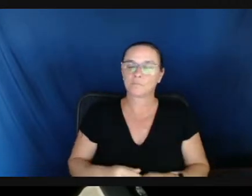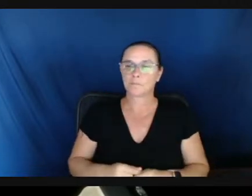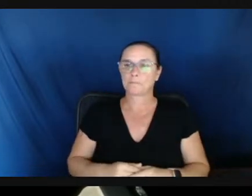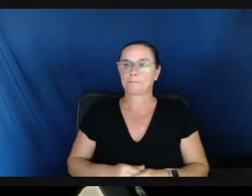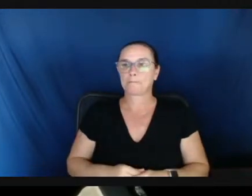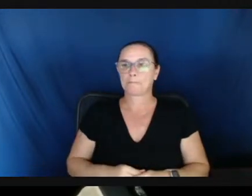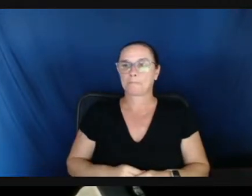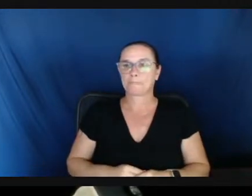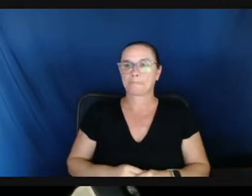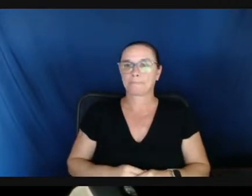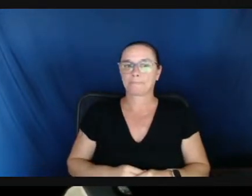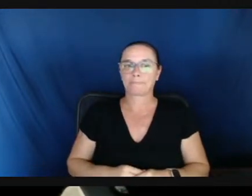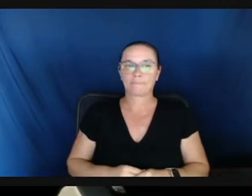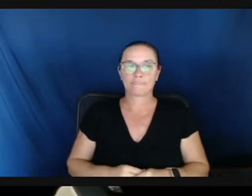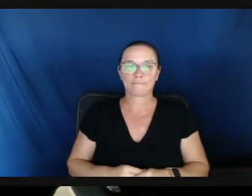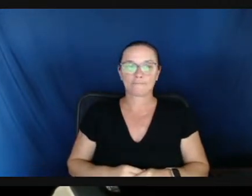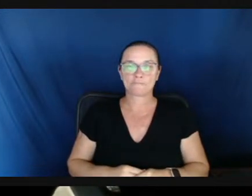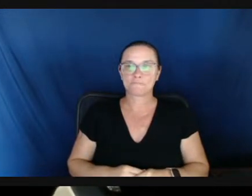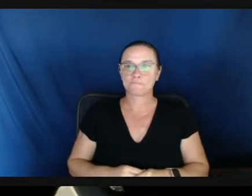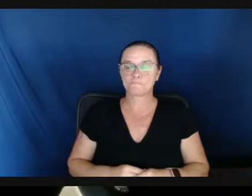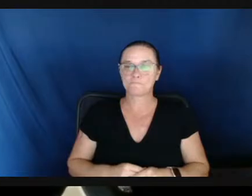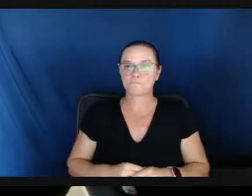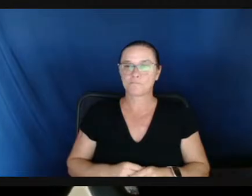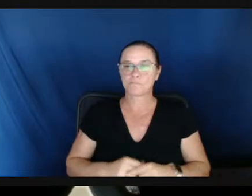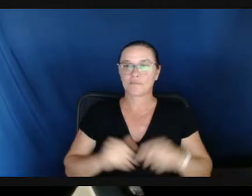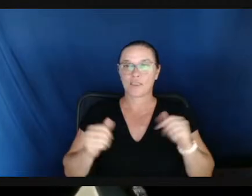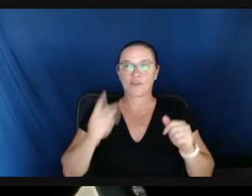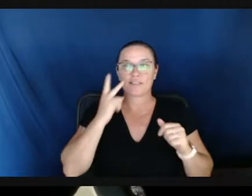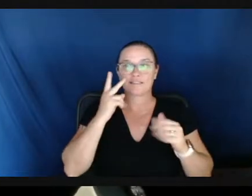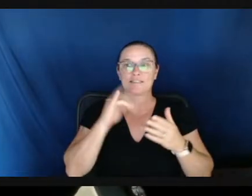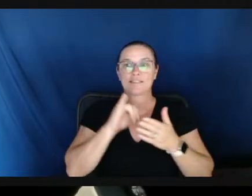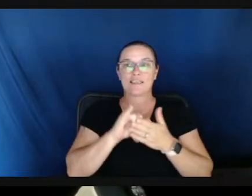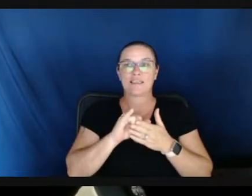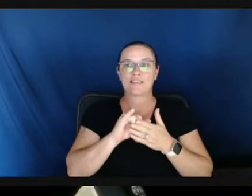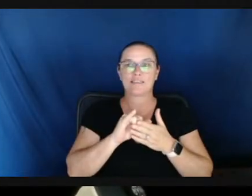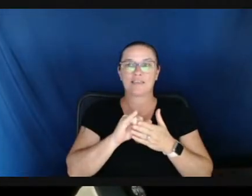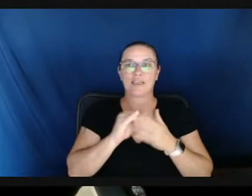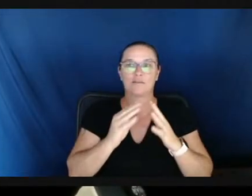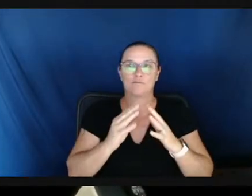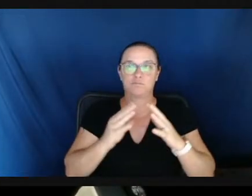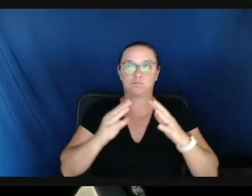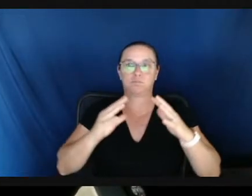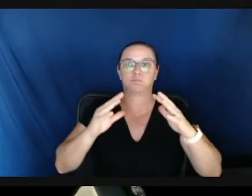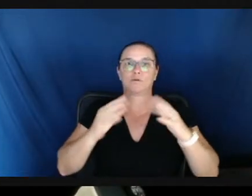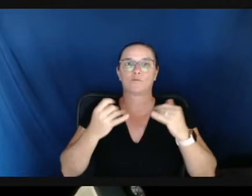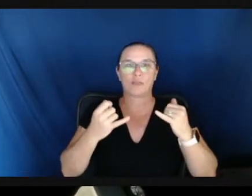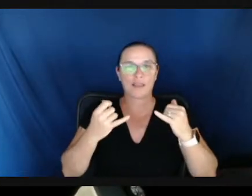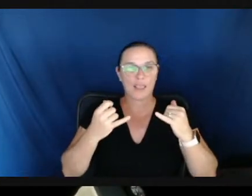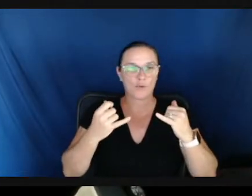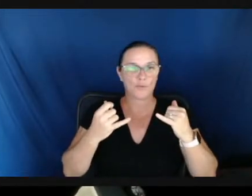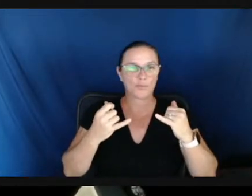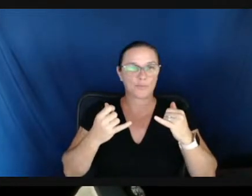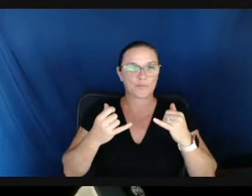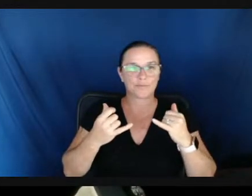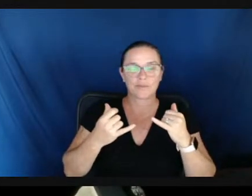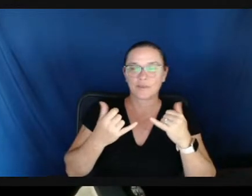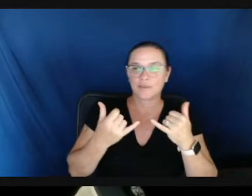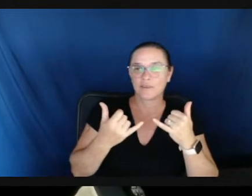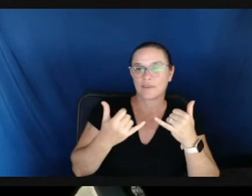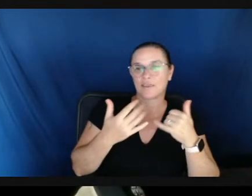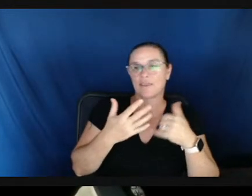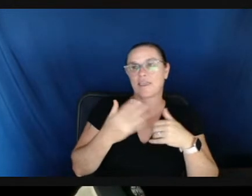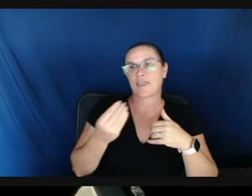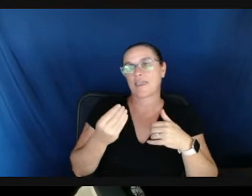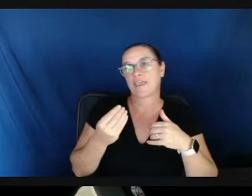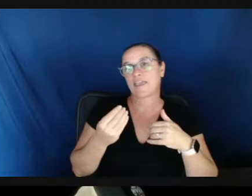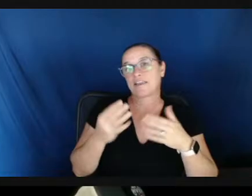is feeling that pull right now, that upward pull. And that is where we are in